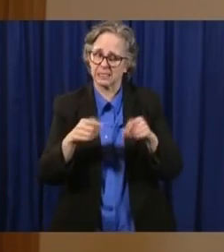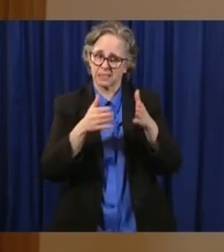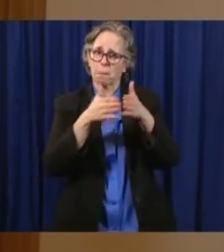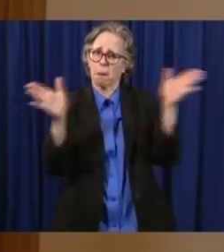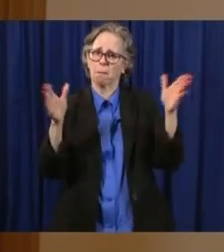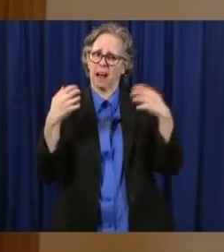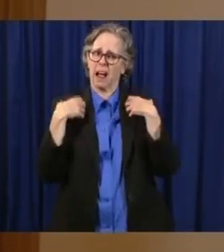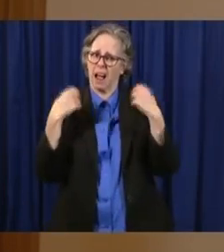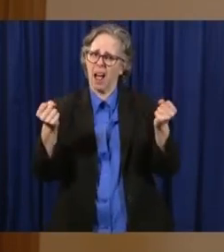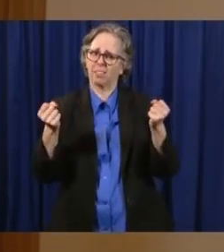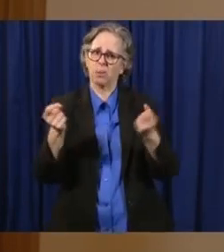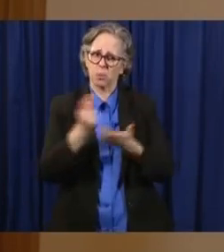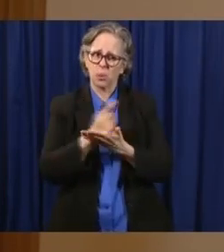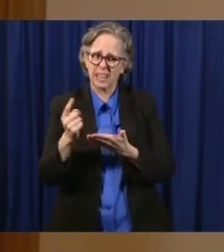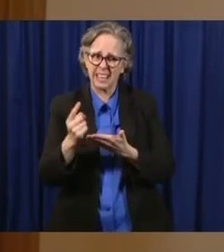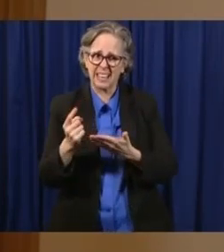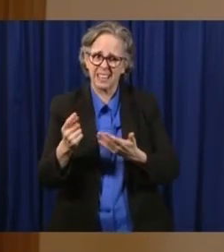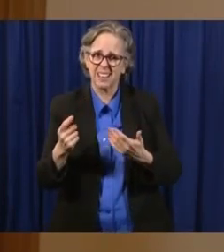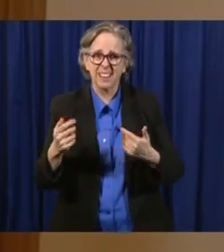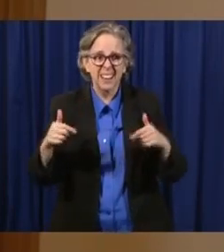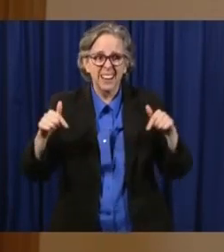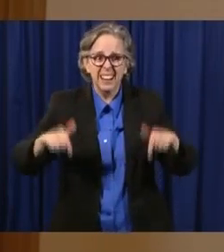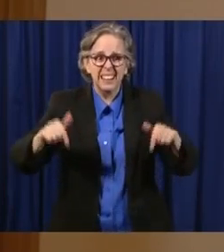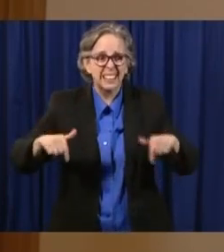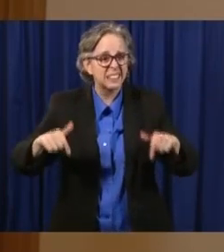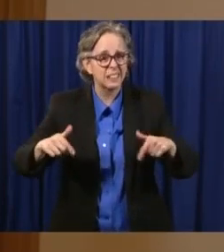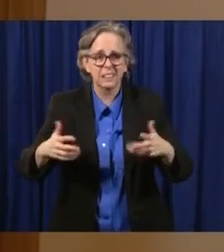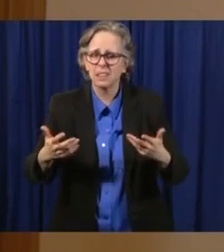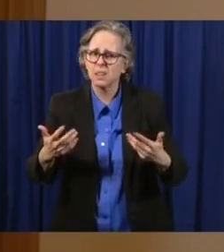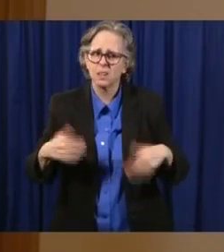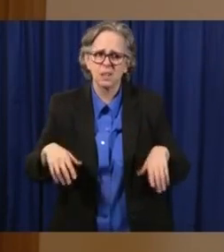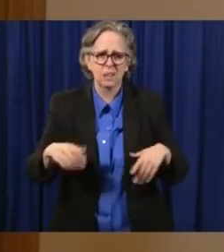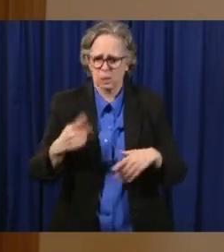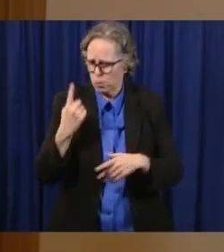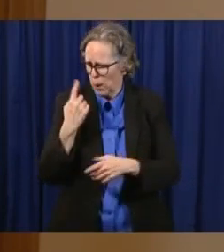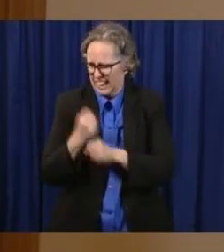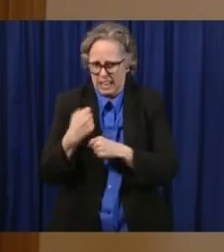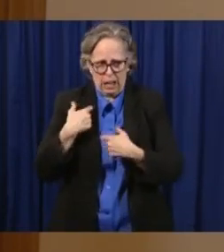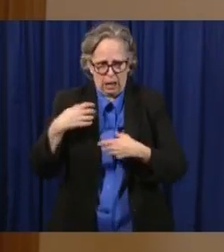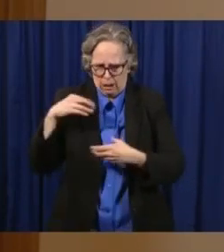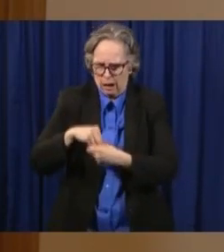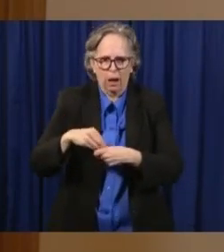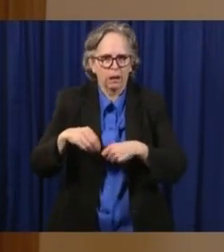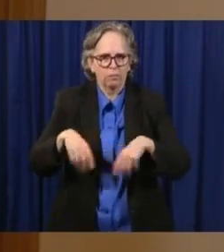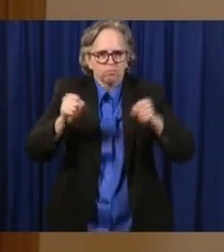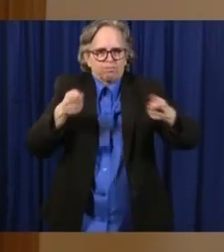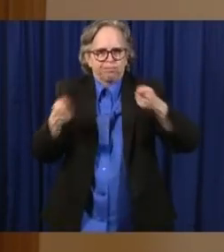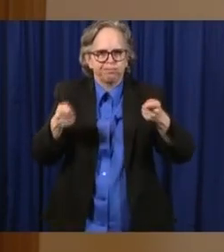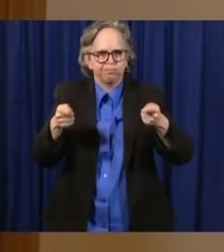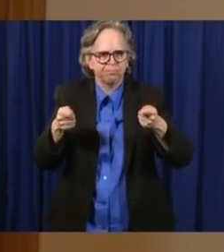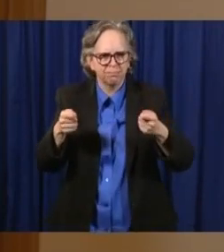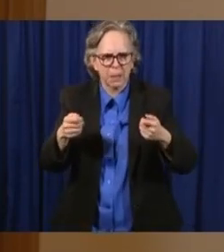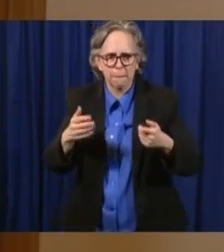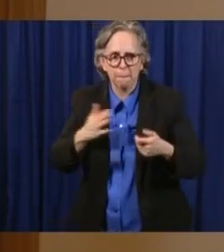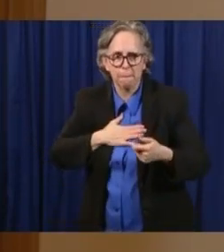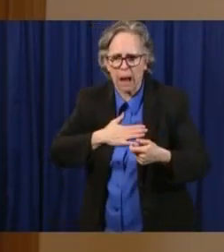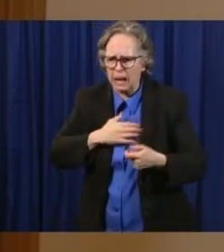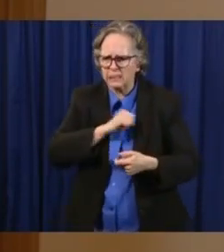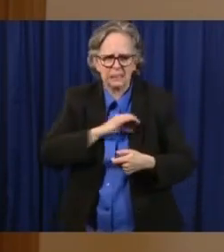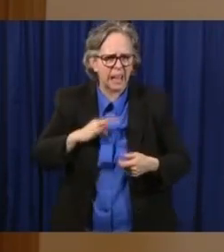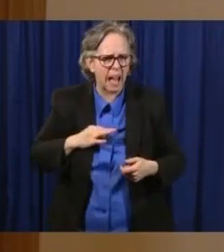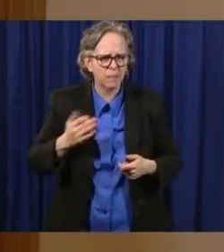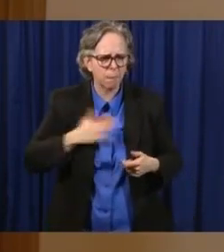year since I came to this position. One of the first things we did, so this is to my staff and my team and all the local public health people on the front